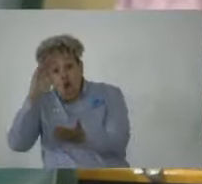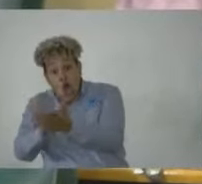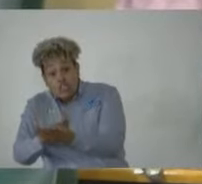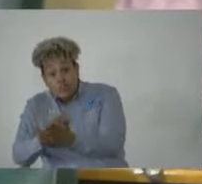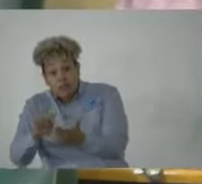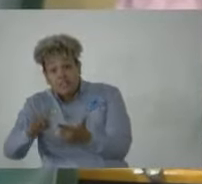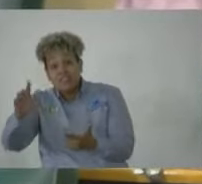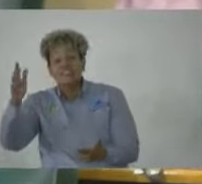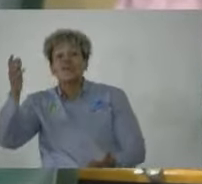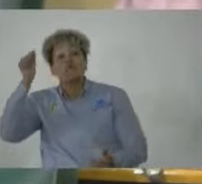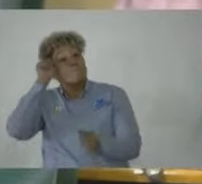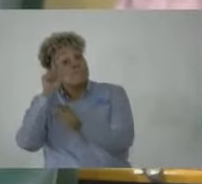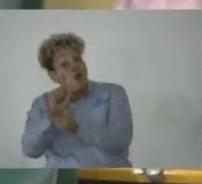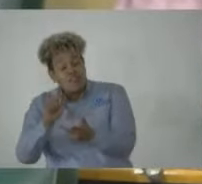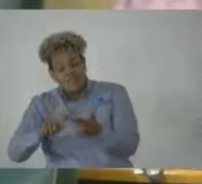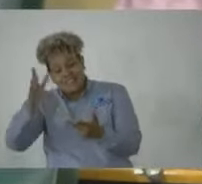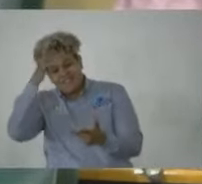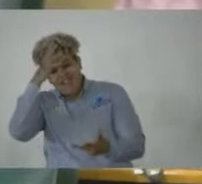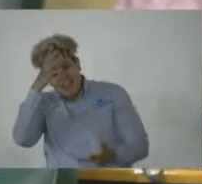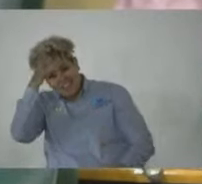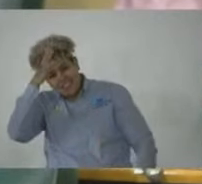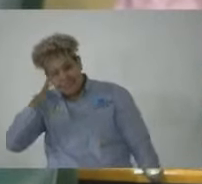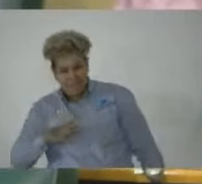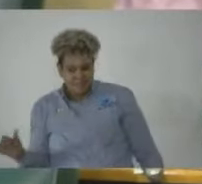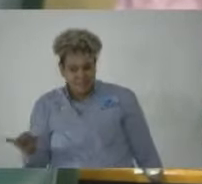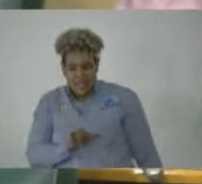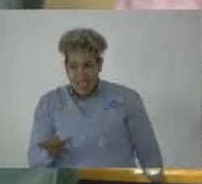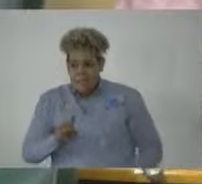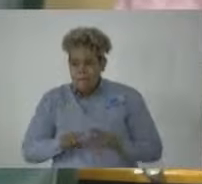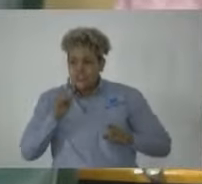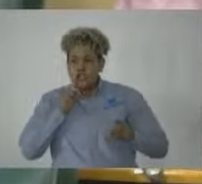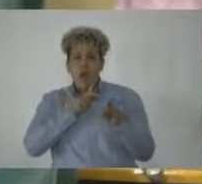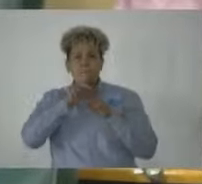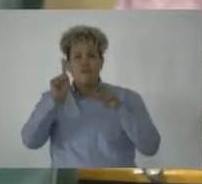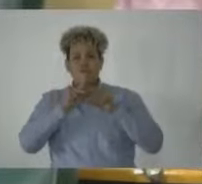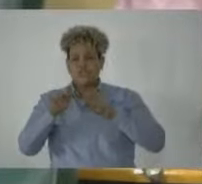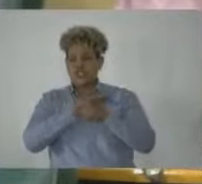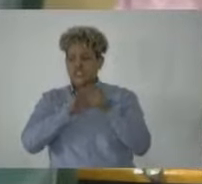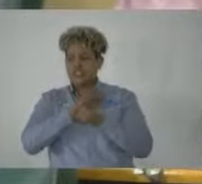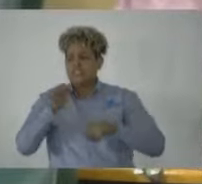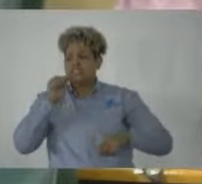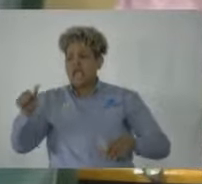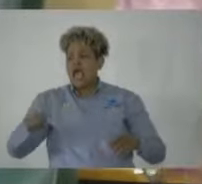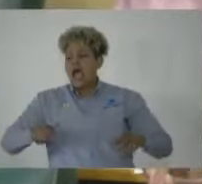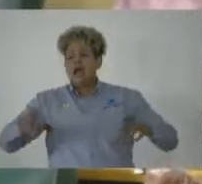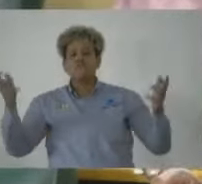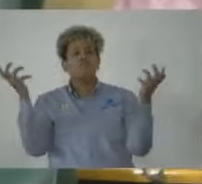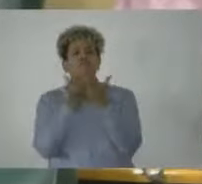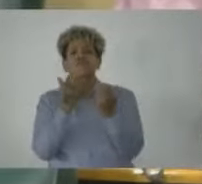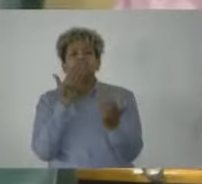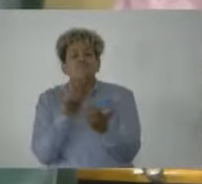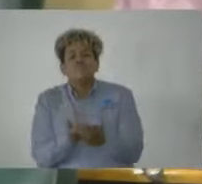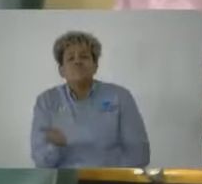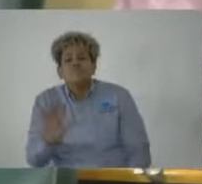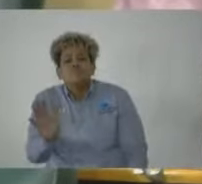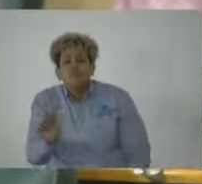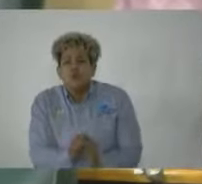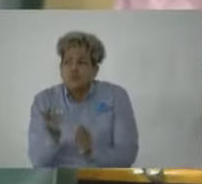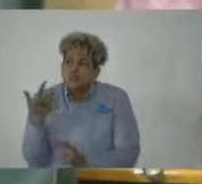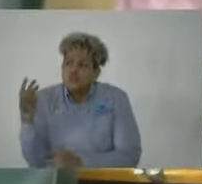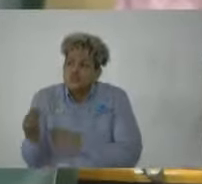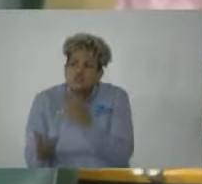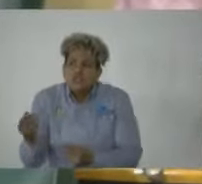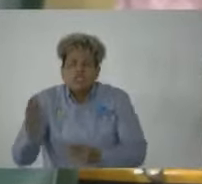husbands, brothers, and fathers. But in a professional setting, it does not sit well with the tradition